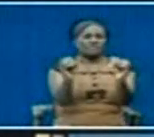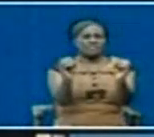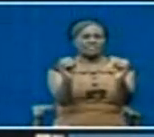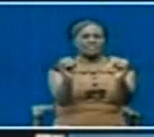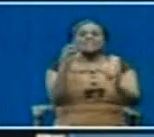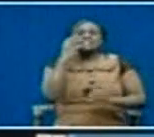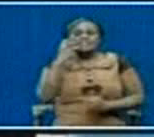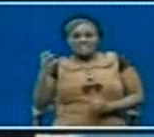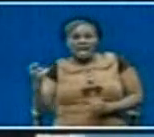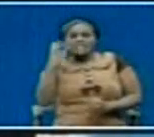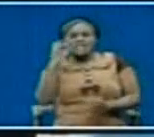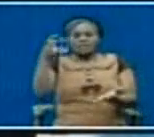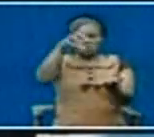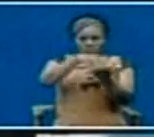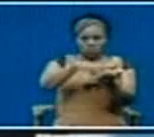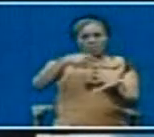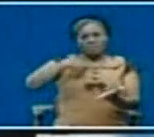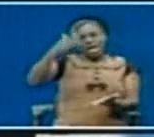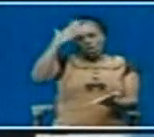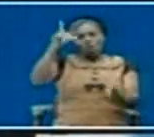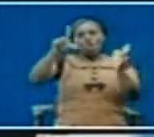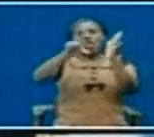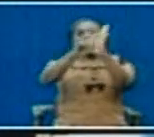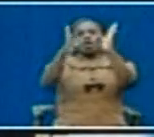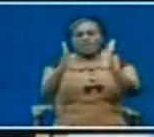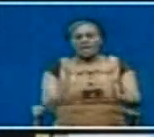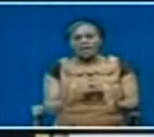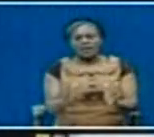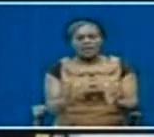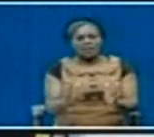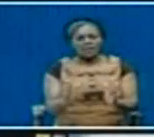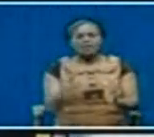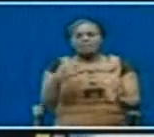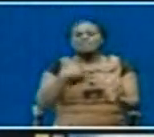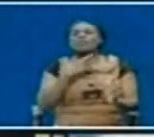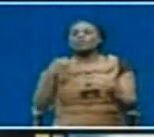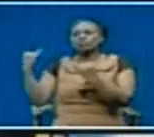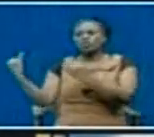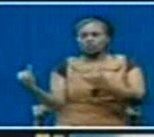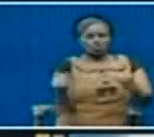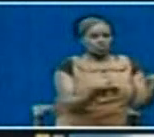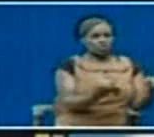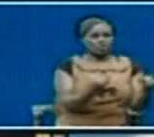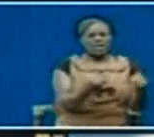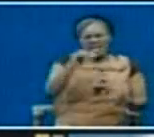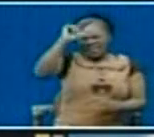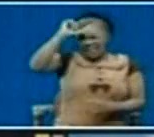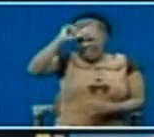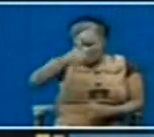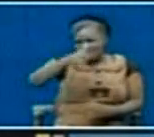Thirdly, because I'm not a lawyer, I like to introduce you to a brilliant